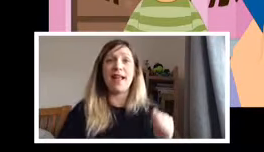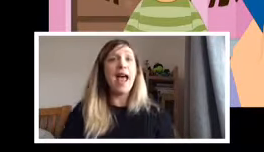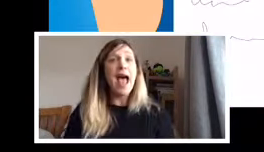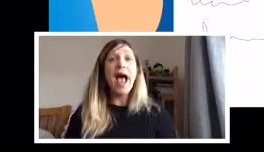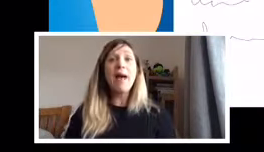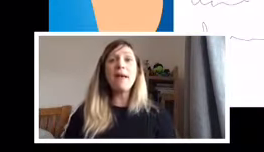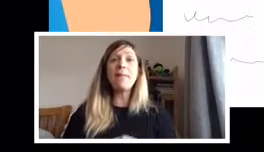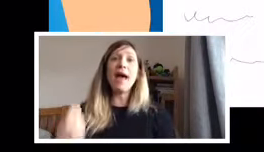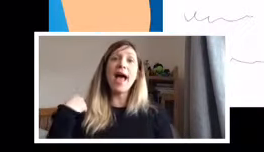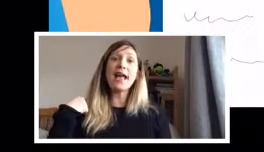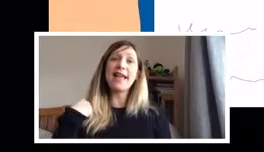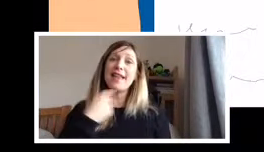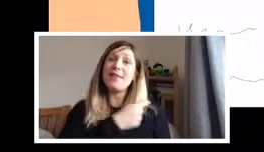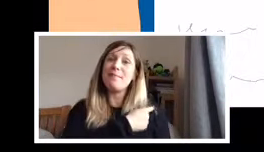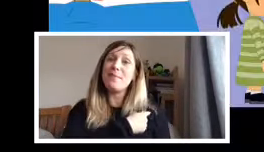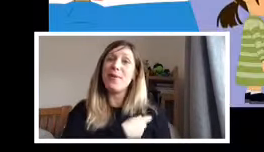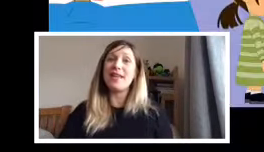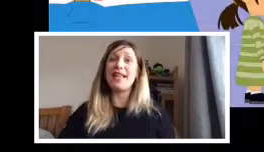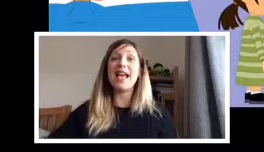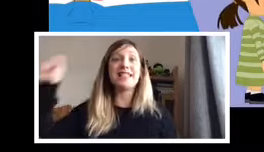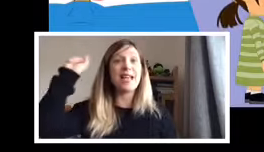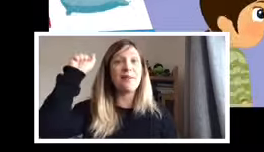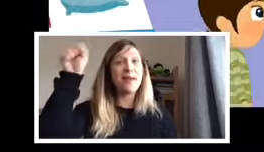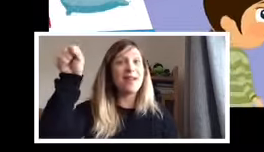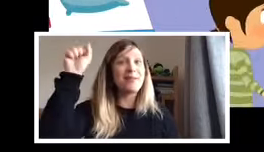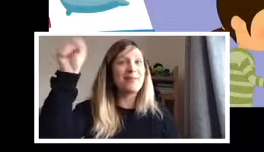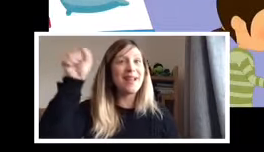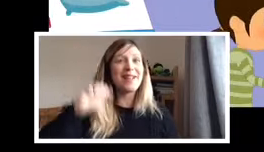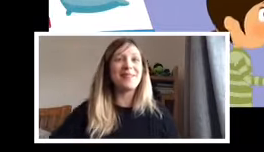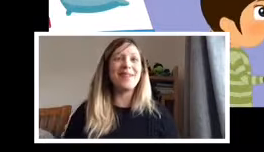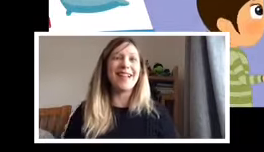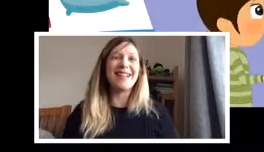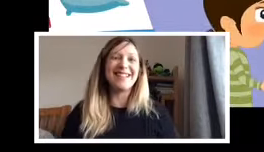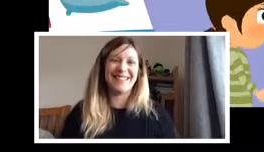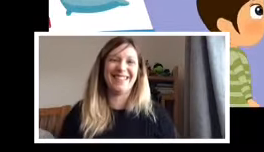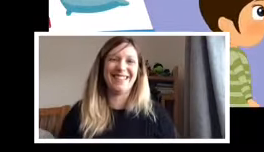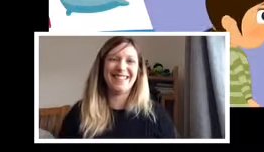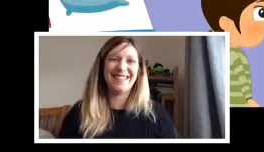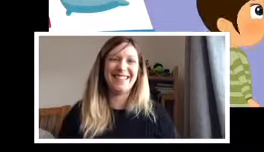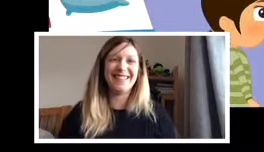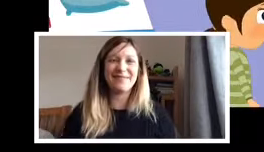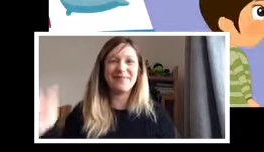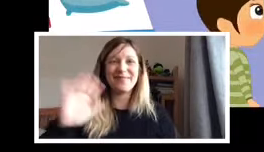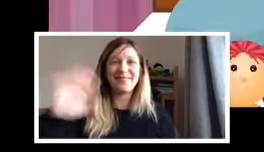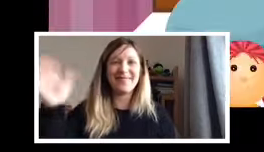her a bill. "I'll be back in the morning, yes I will."